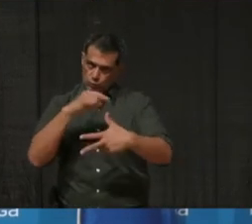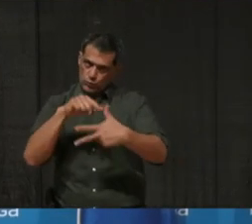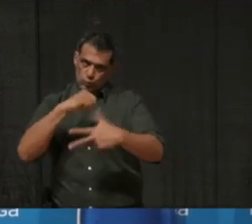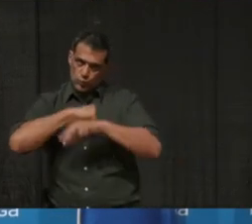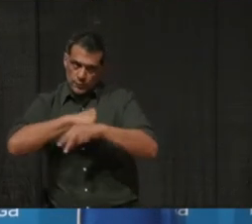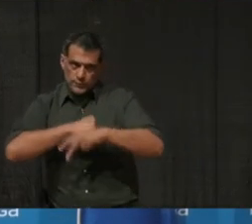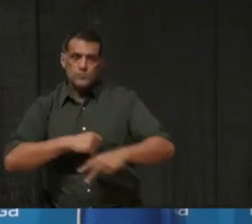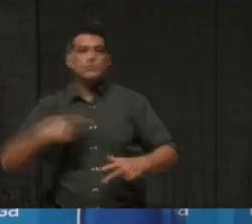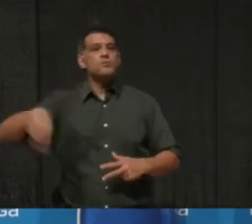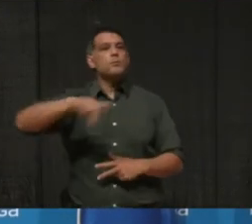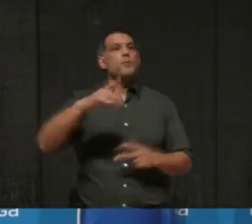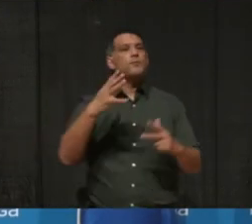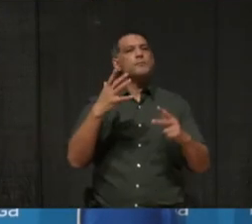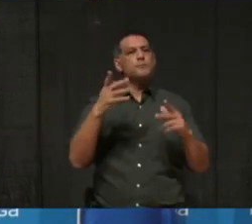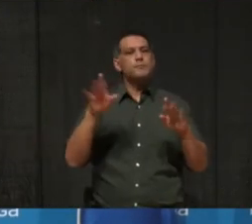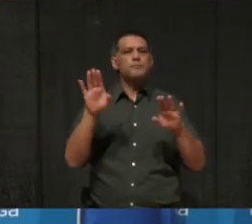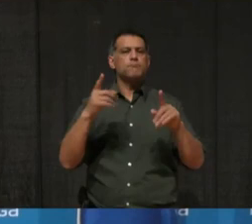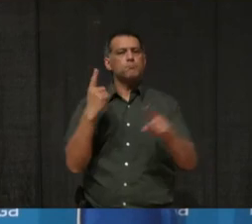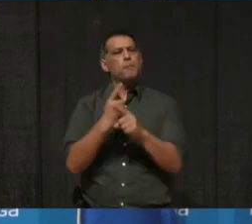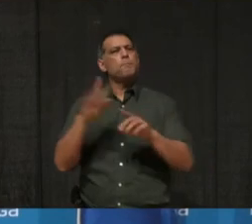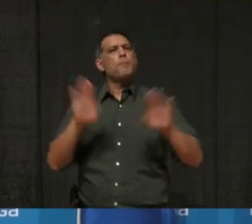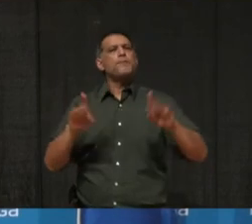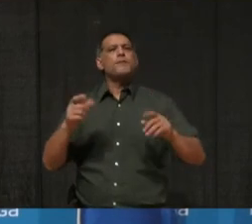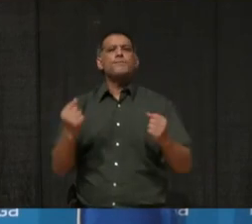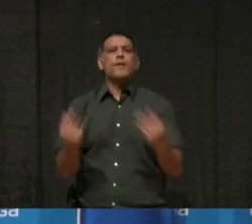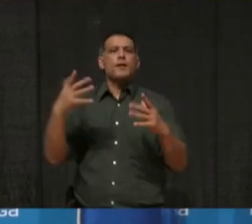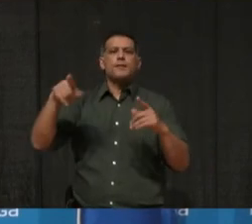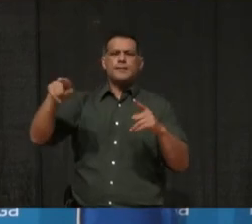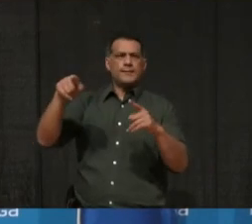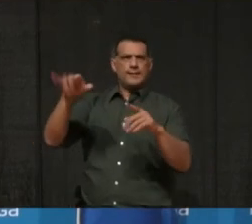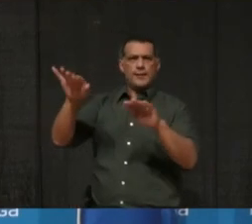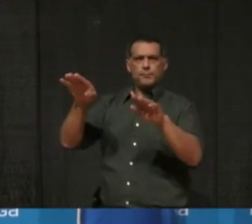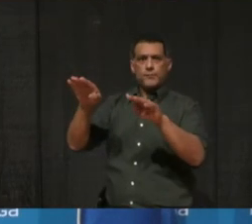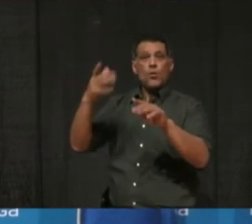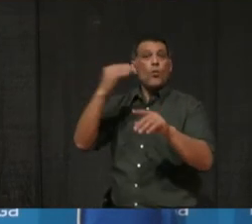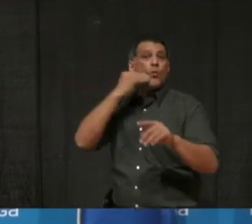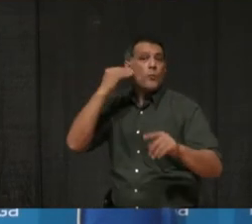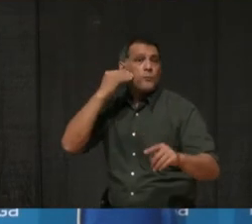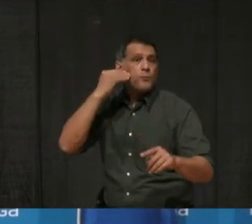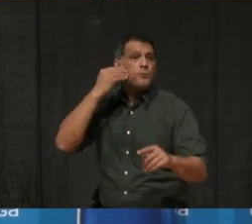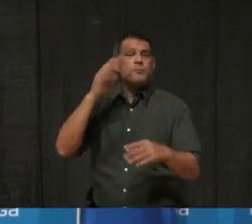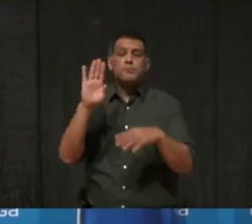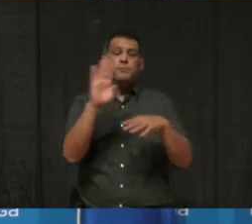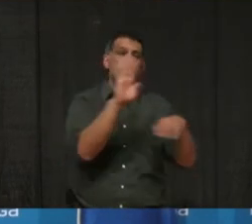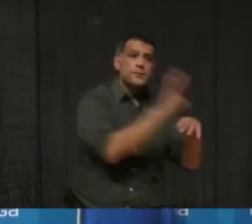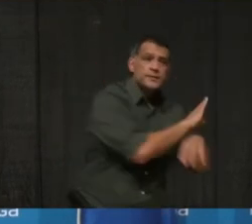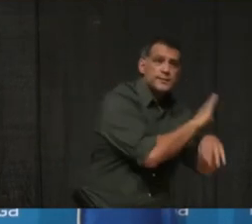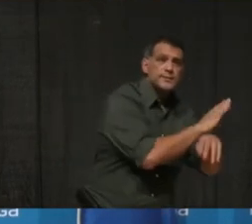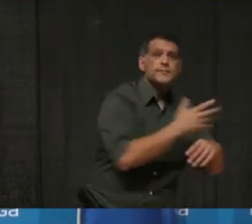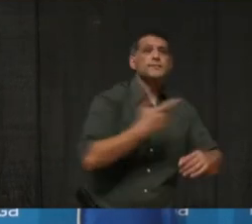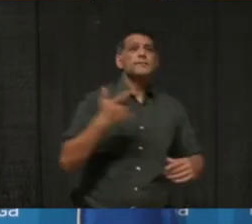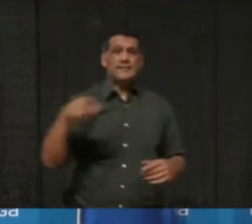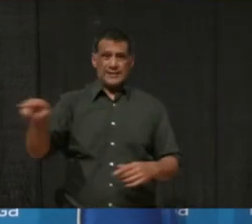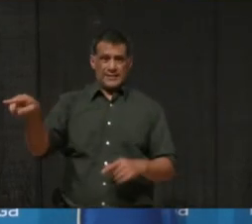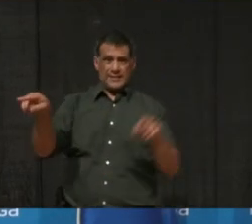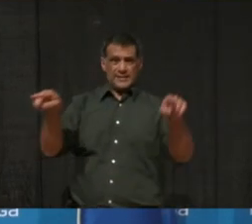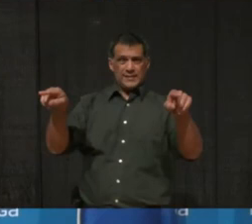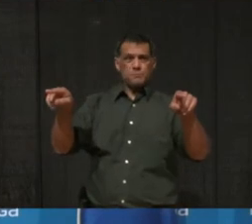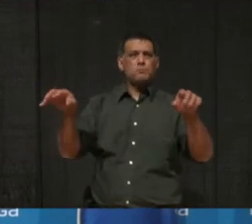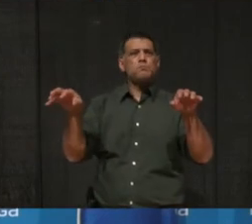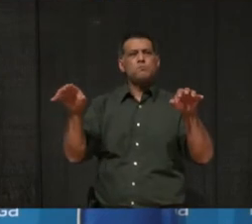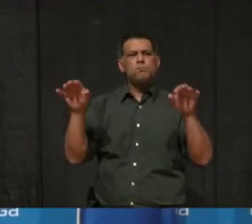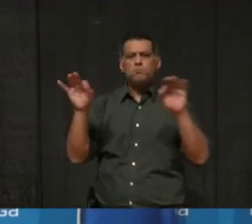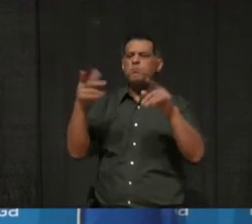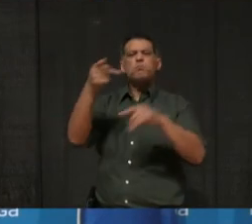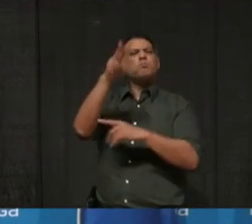safe behaviors. And that could be in the homes, it could be in the businesses. When we're unsuccessful through our public education